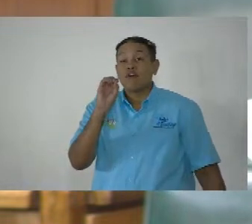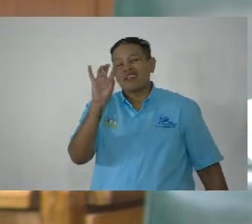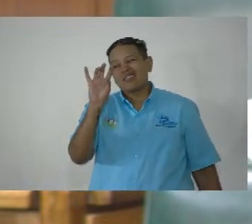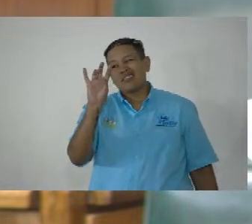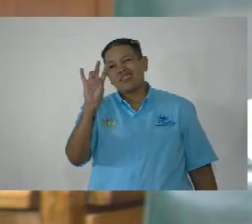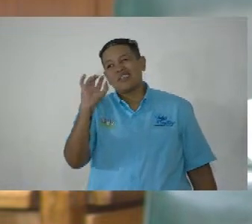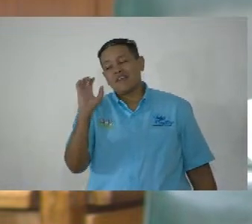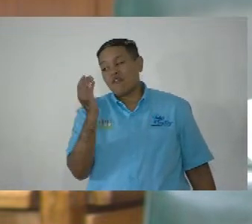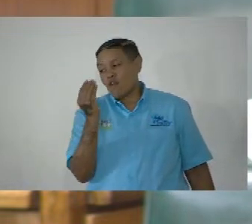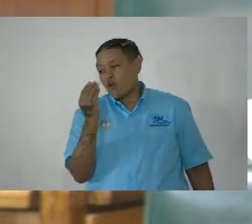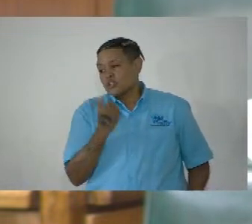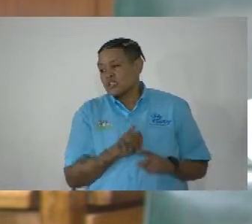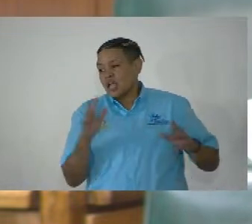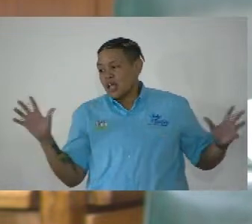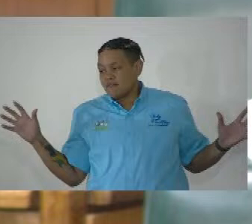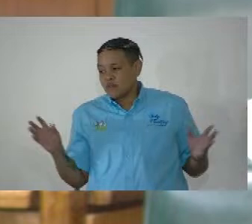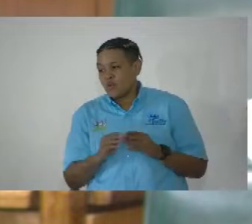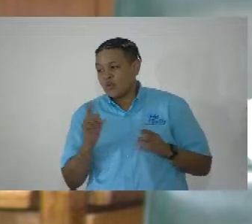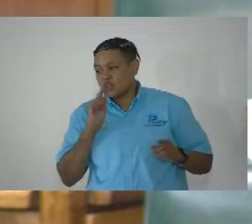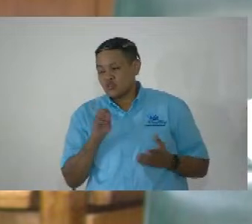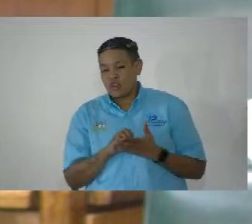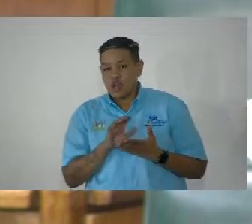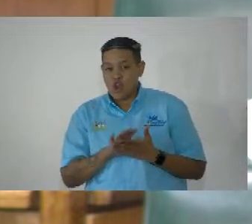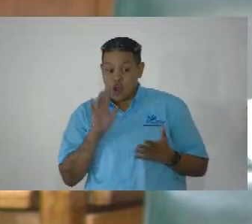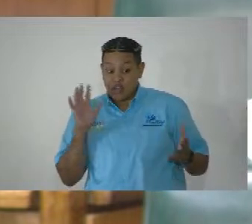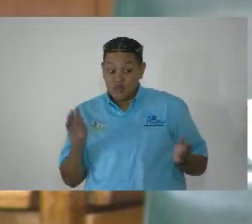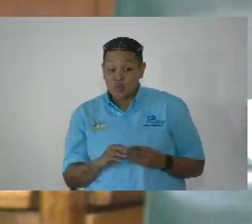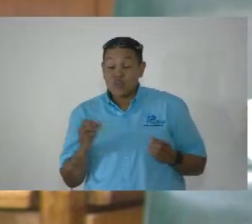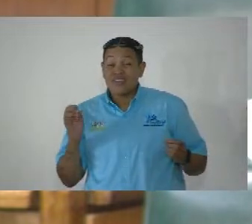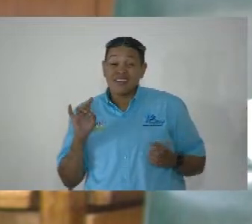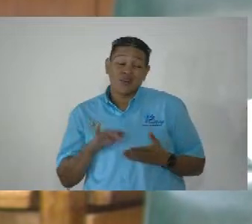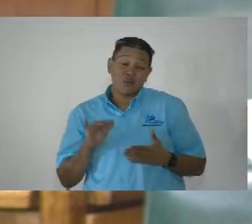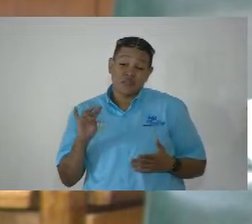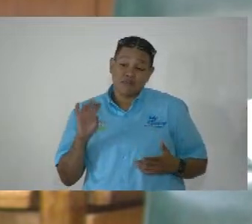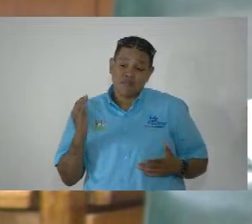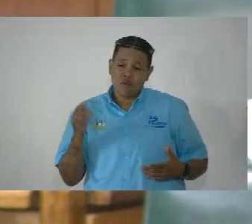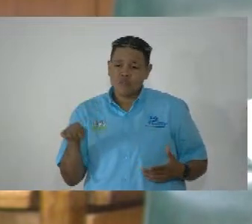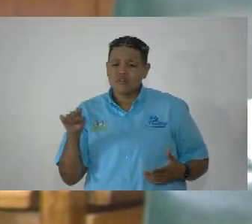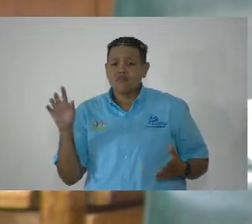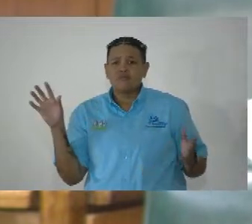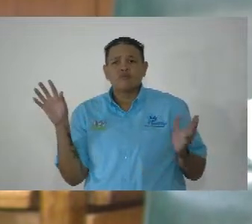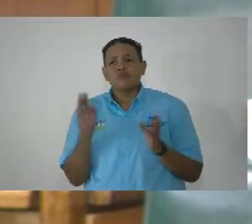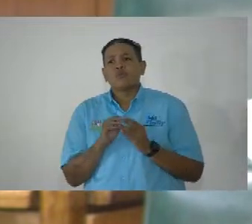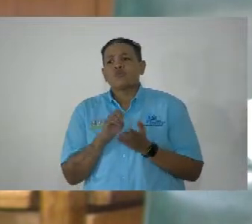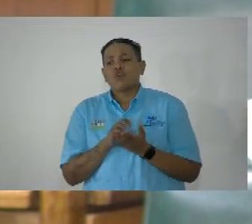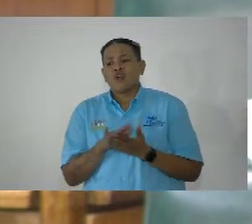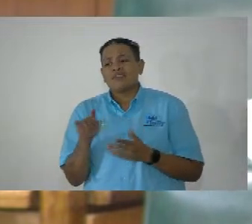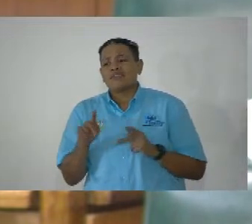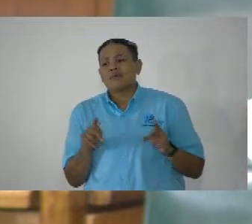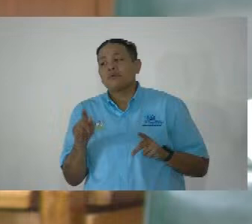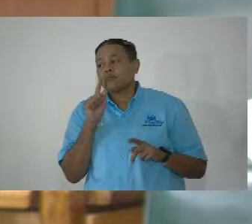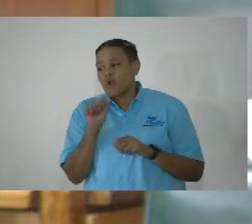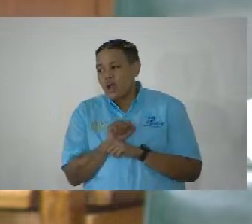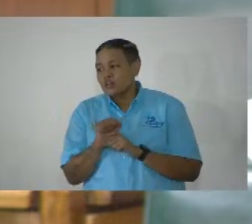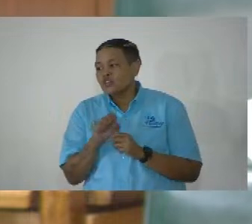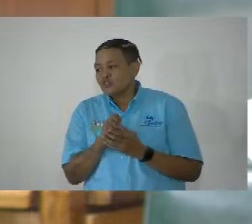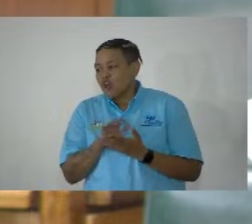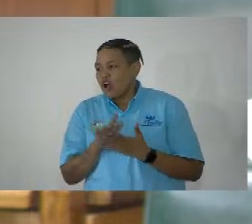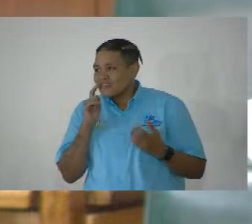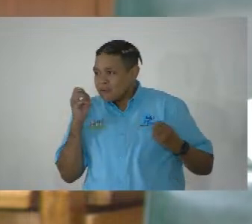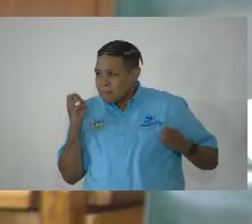8,714 of the total recorded, and that's just recorded. These are just people who actually recorded. There's